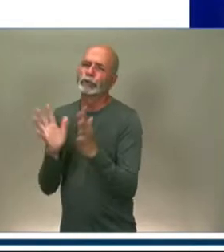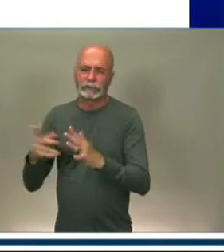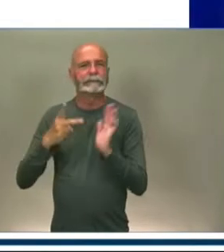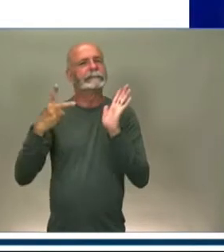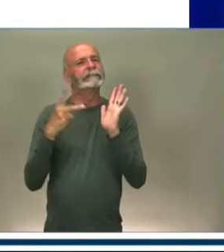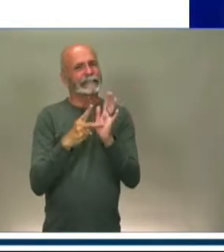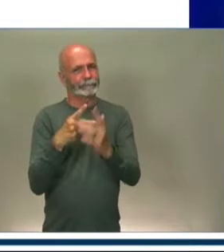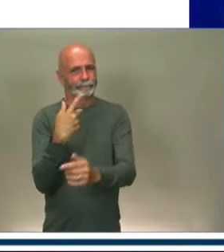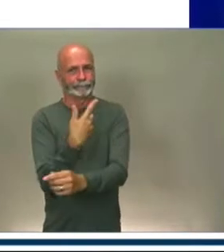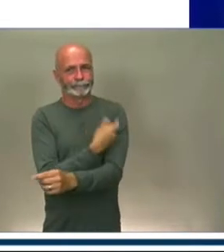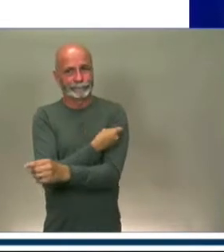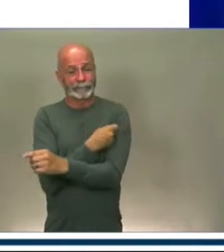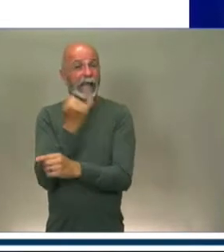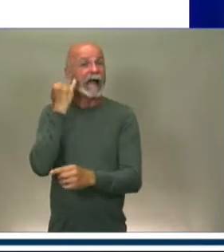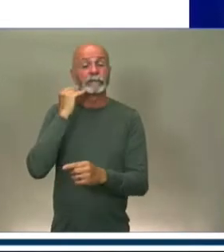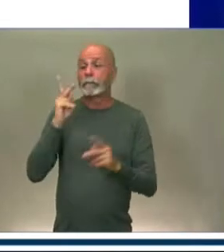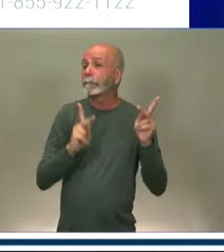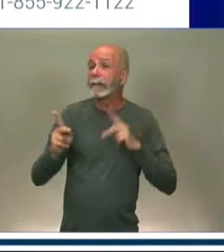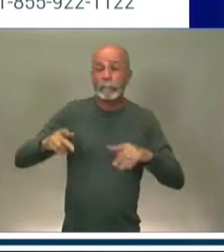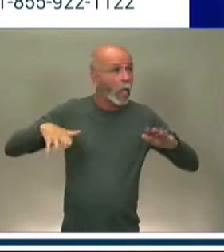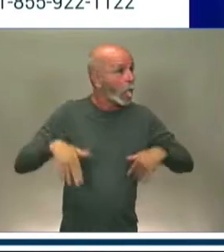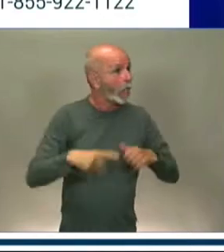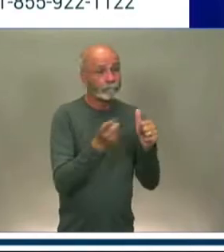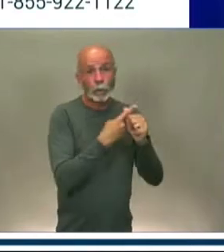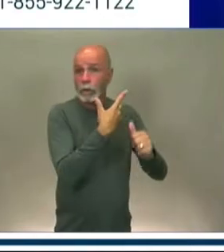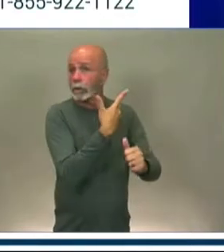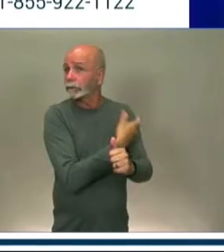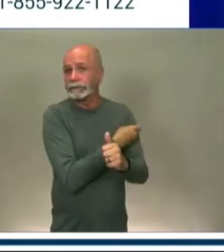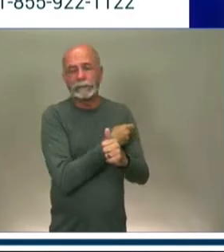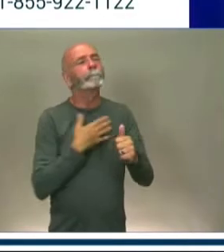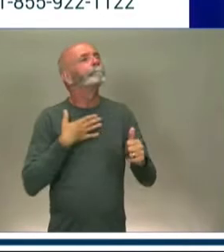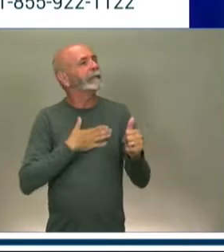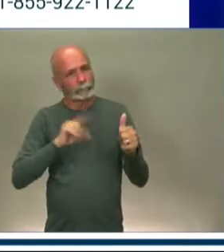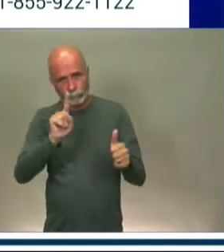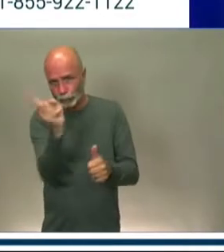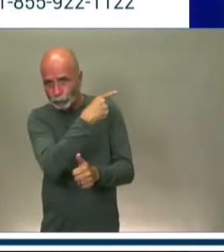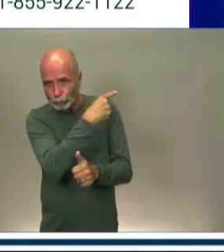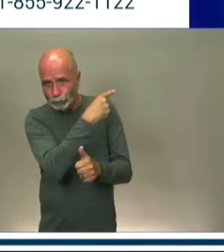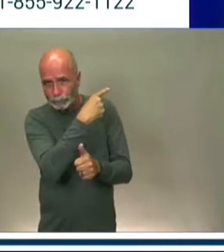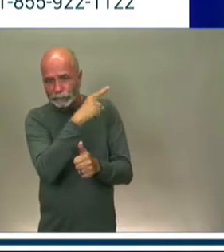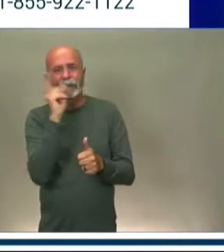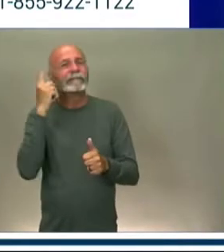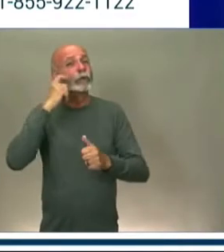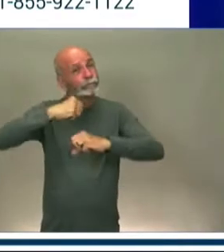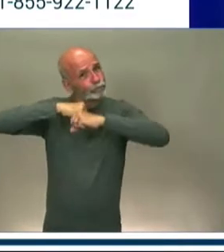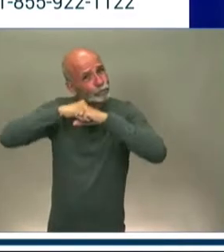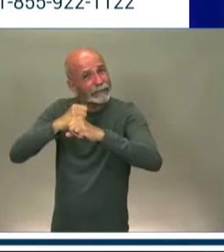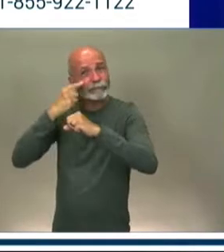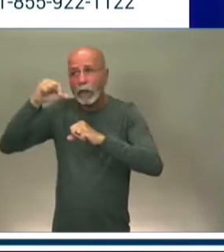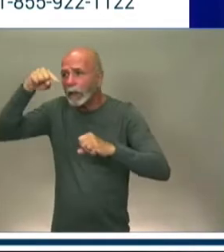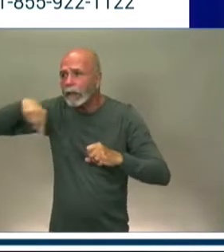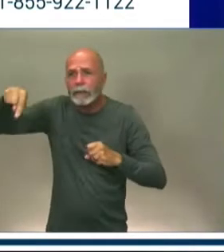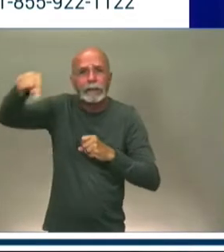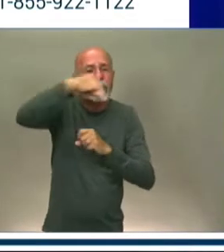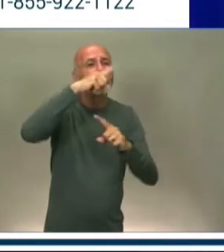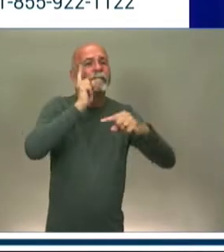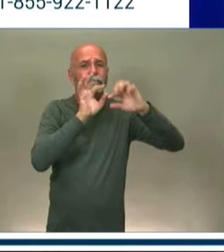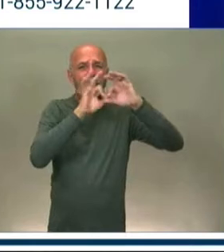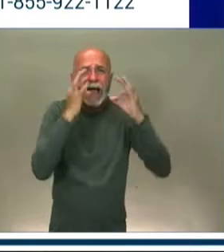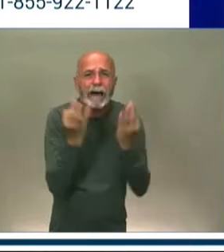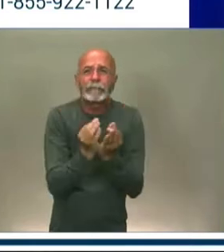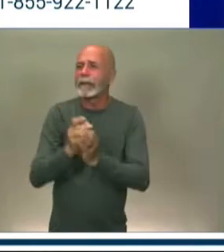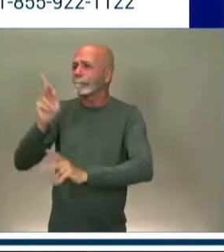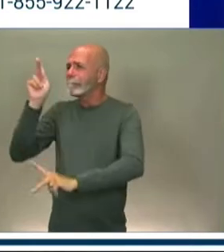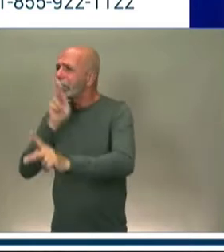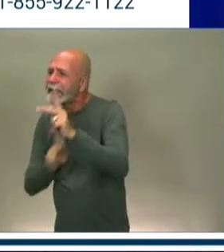have not yet gotten their first dose to take that step to protect themselves, to protect their family, to protect others. Right now, we expect